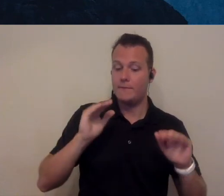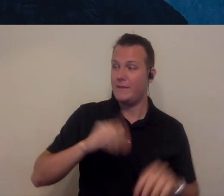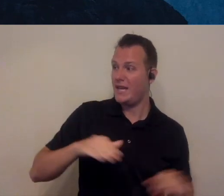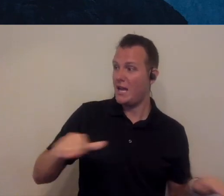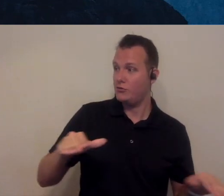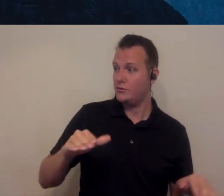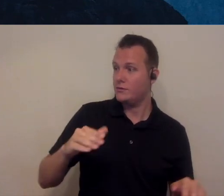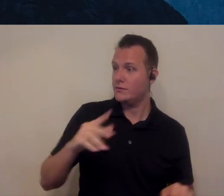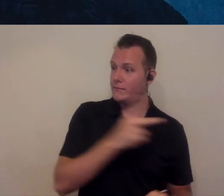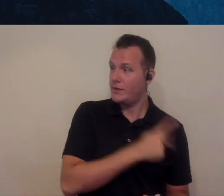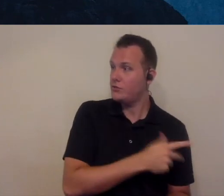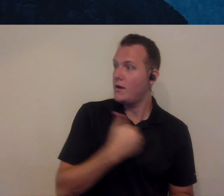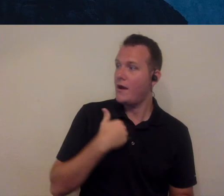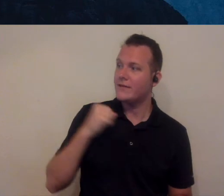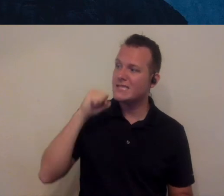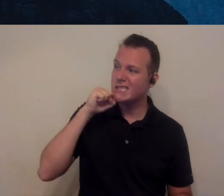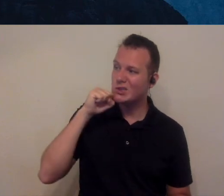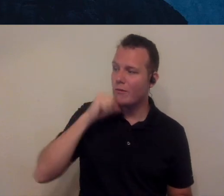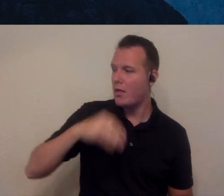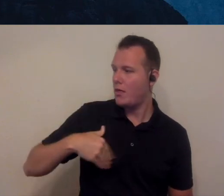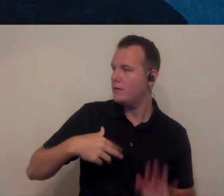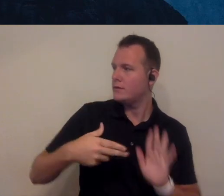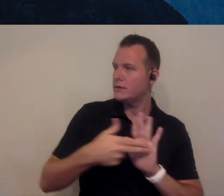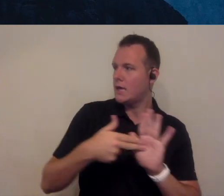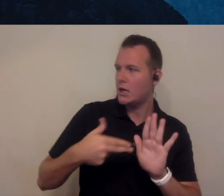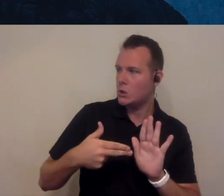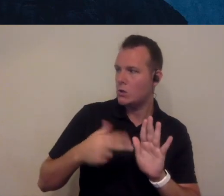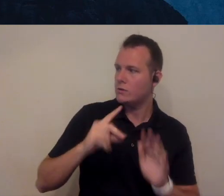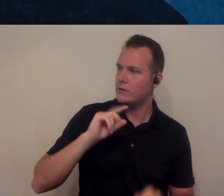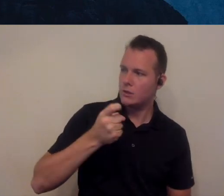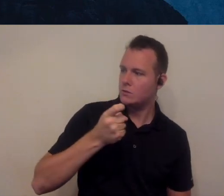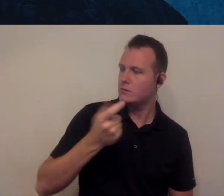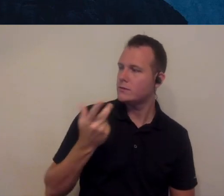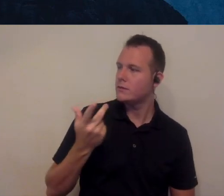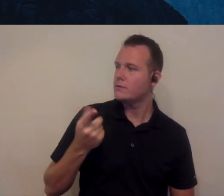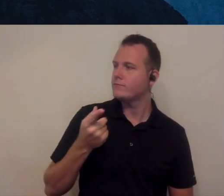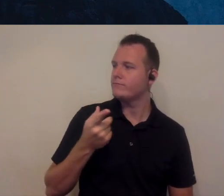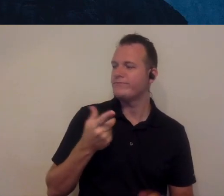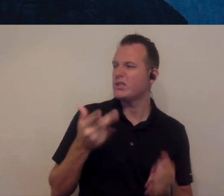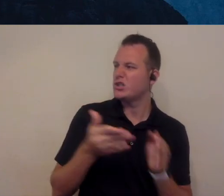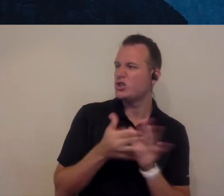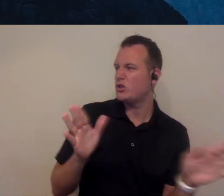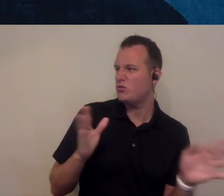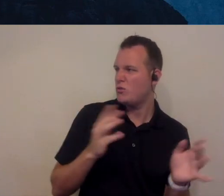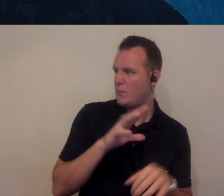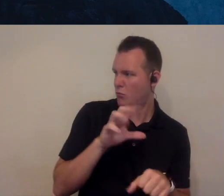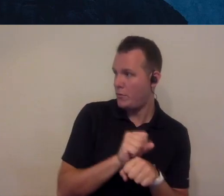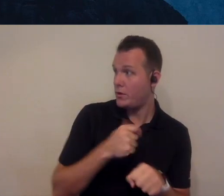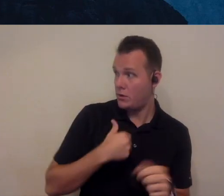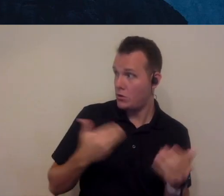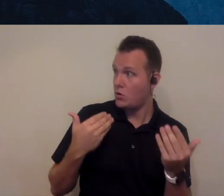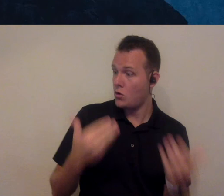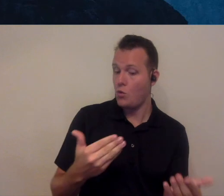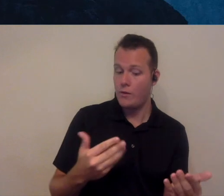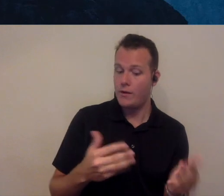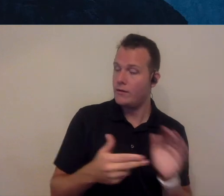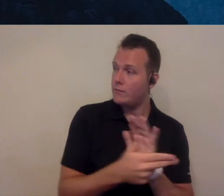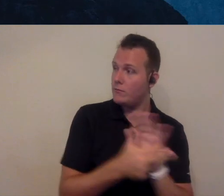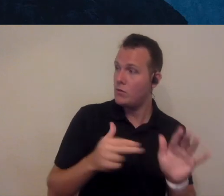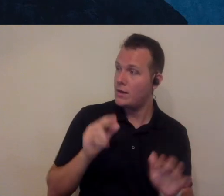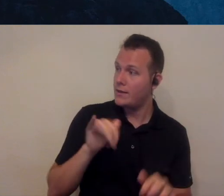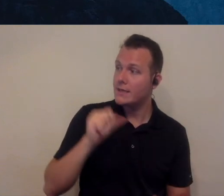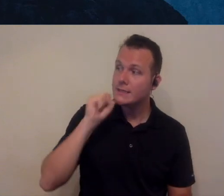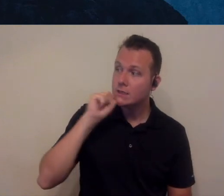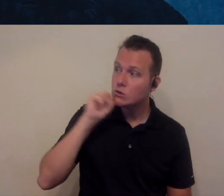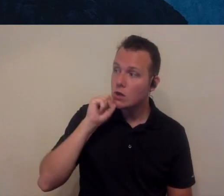If you think a pediatric patient has a syndrome that has not been diagnosed yet, has a genetic appointment set up, should I code for